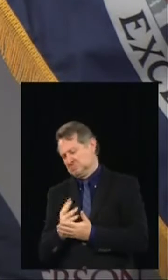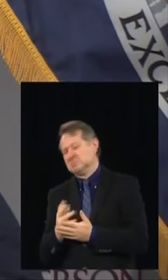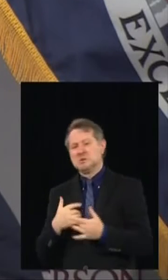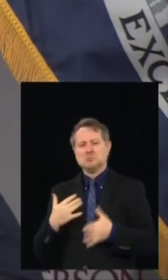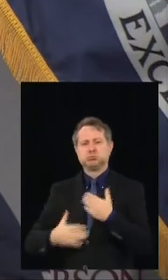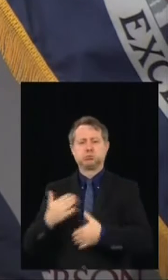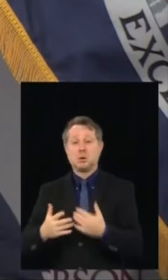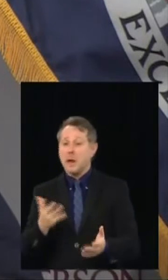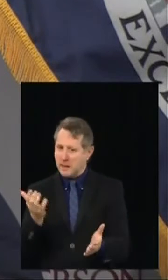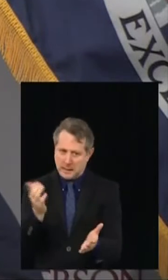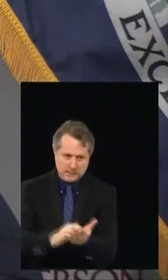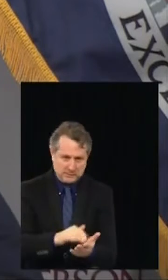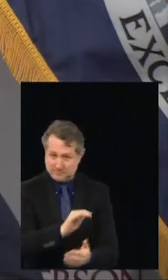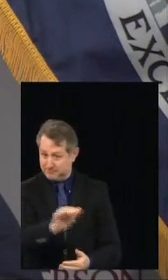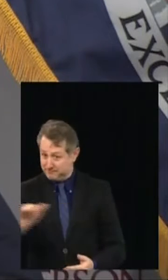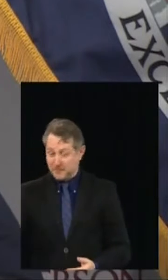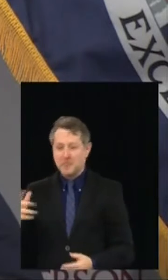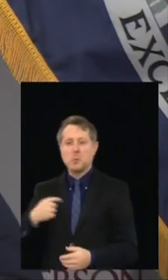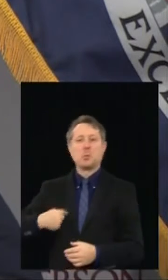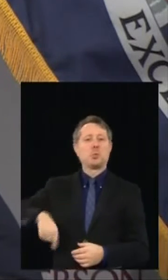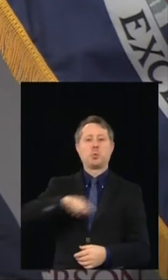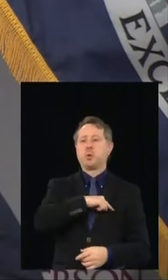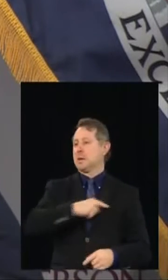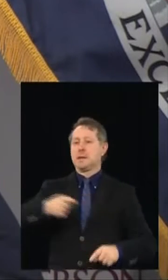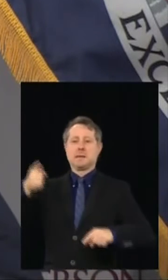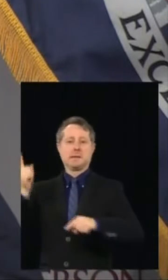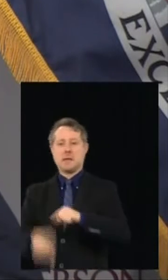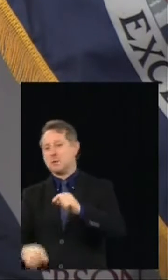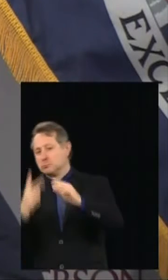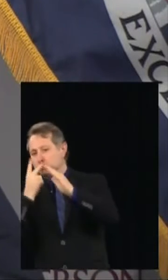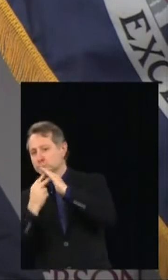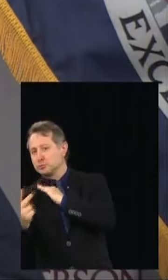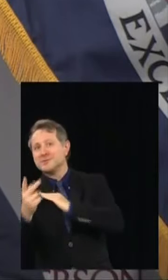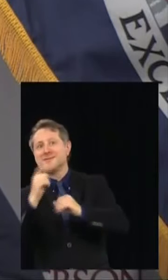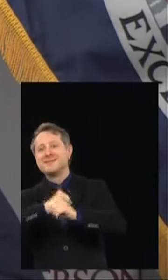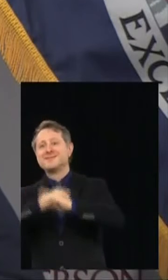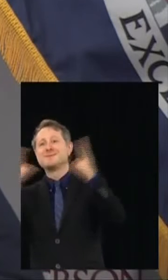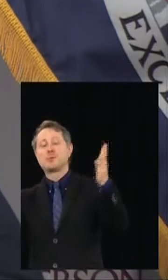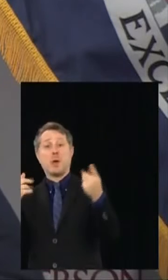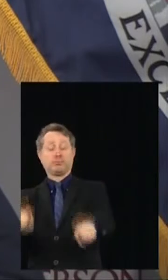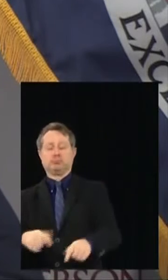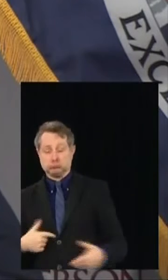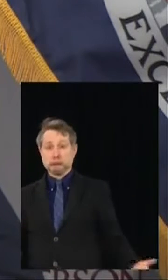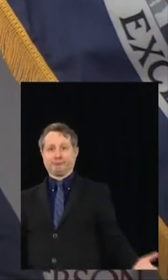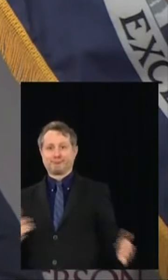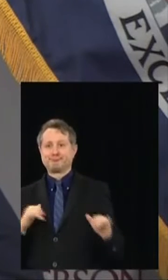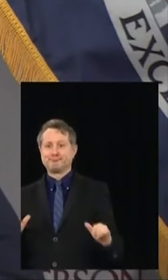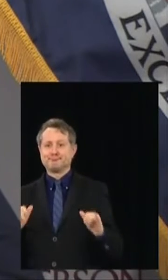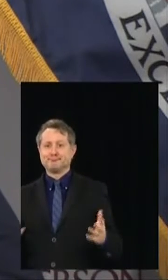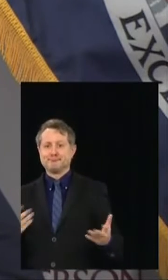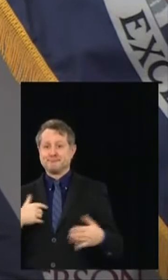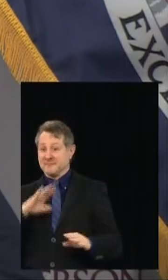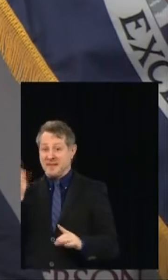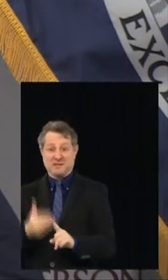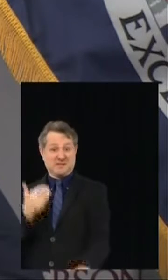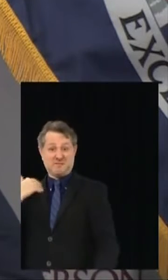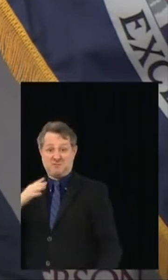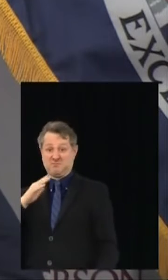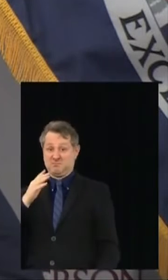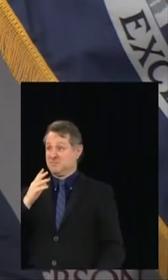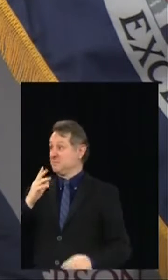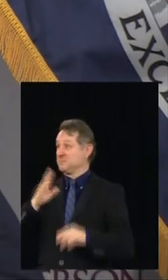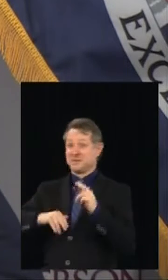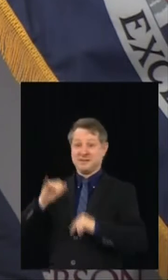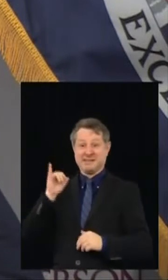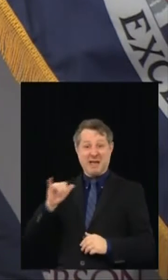no one could have seen this coming. If no one would have built a website and an